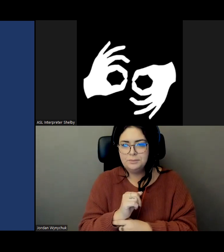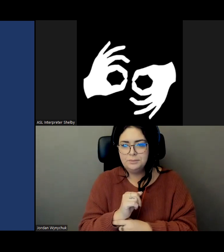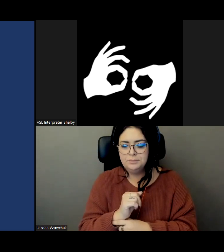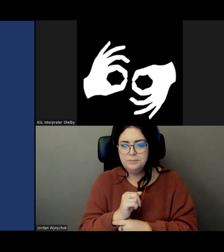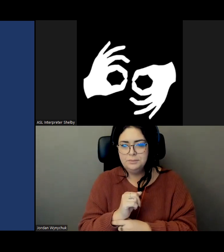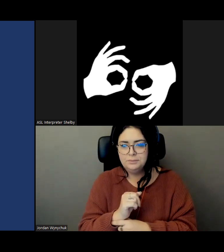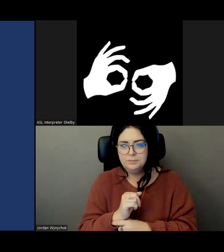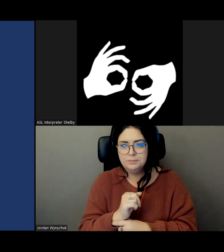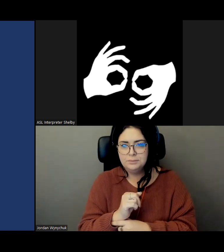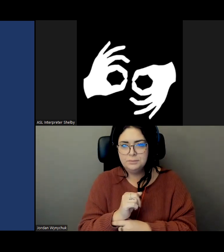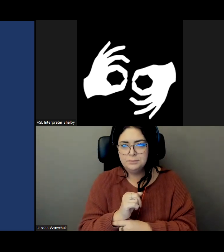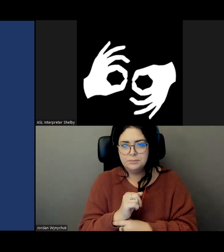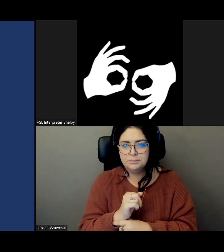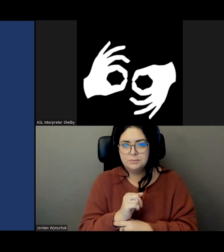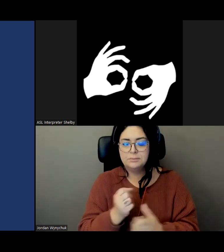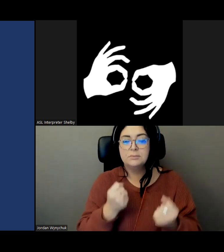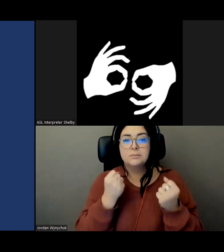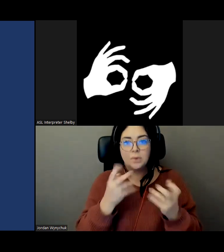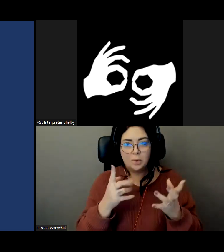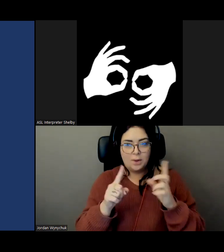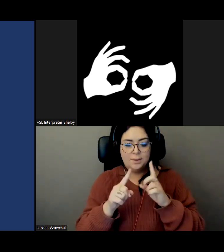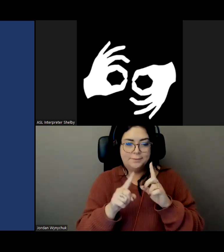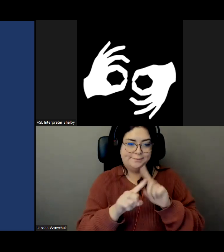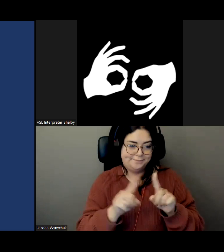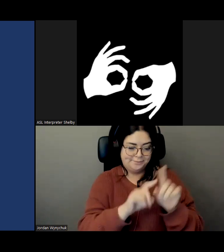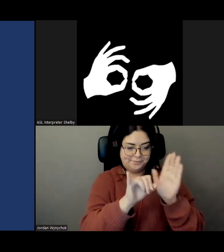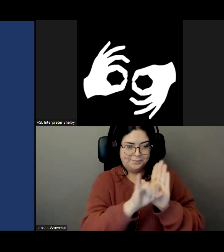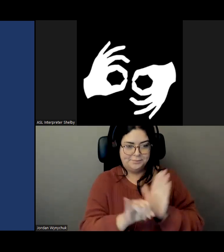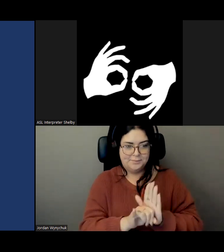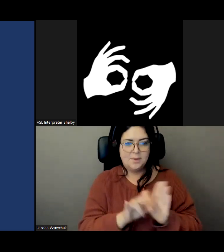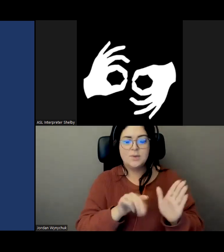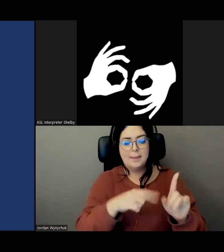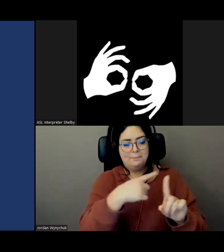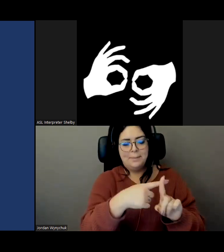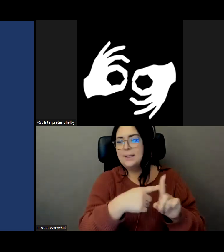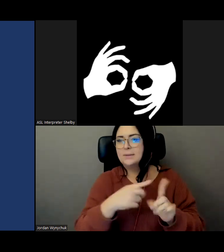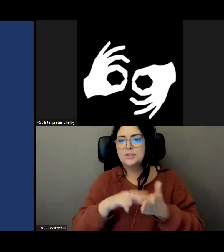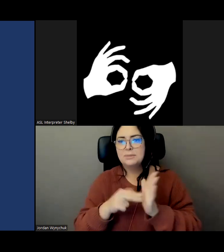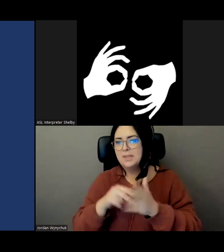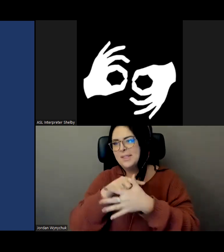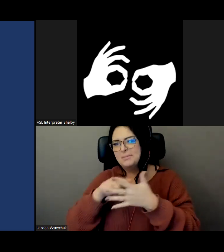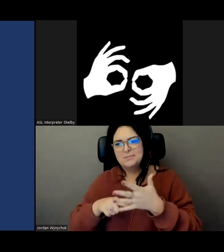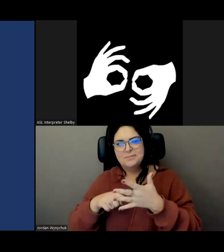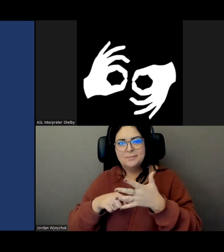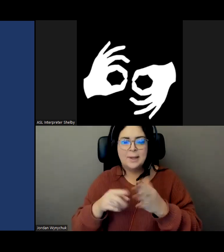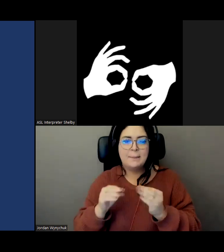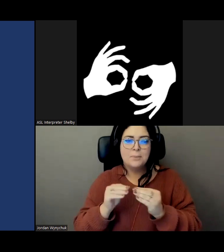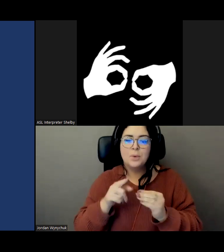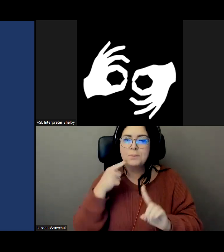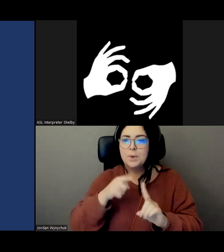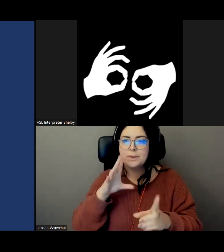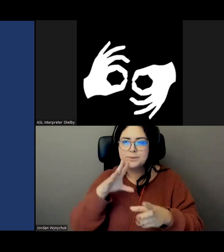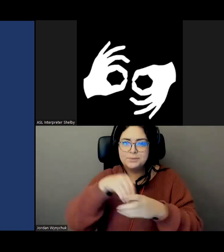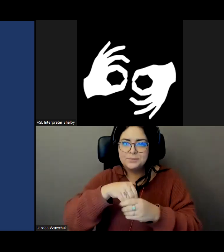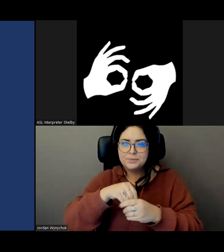of identities that exist. So the plus is just representative of that, and it's to be inclusive. And it's